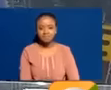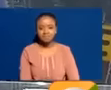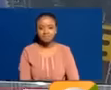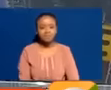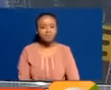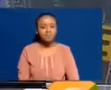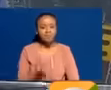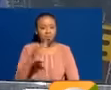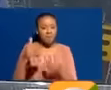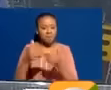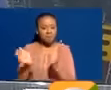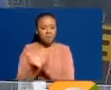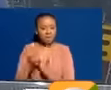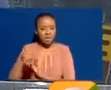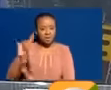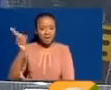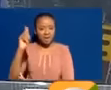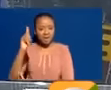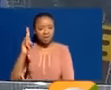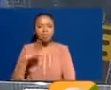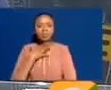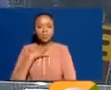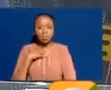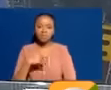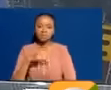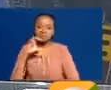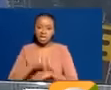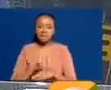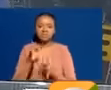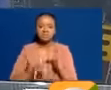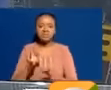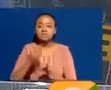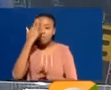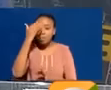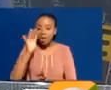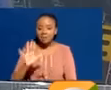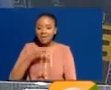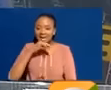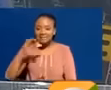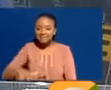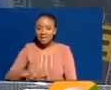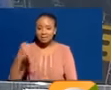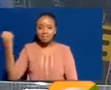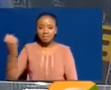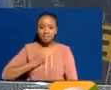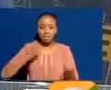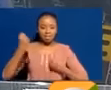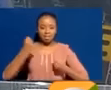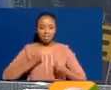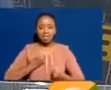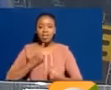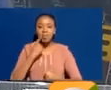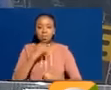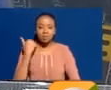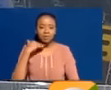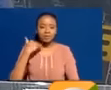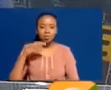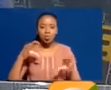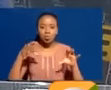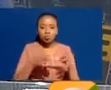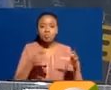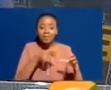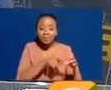A family in Ridgeways, Nairobi, is demanding for justice after their kin was allegedly stabbed to death by criminals